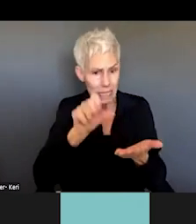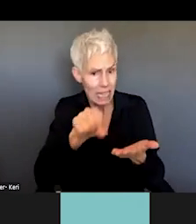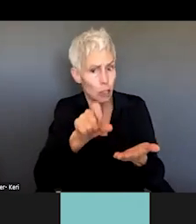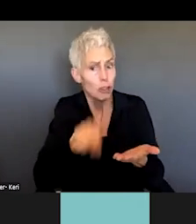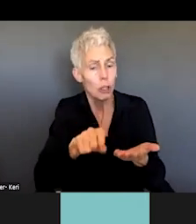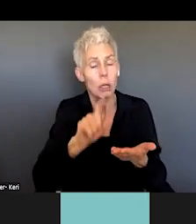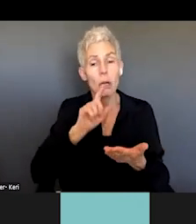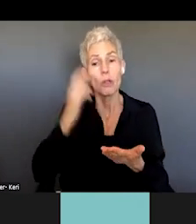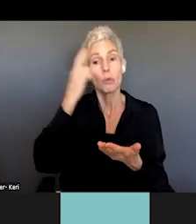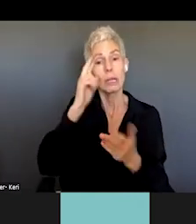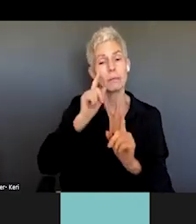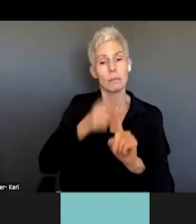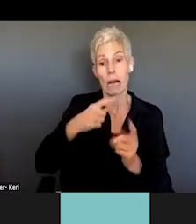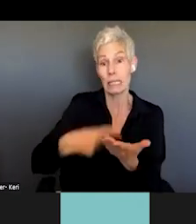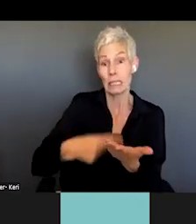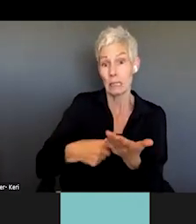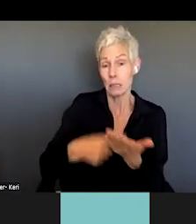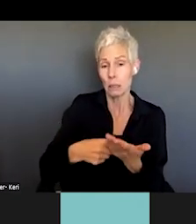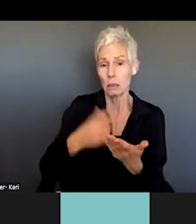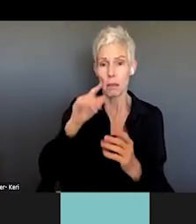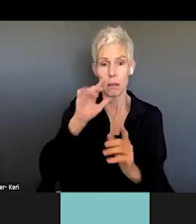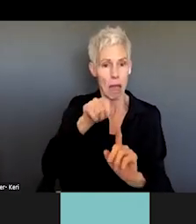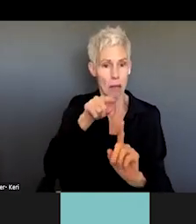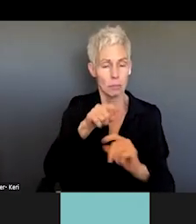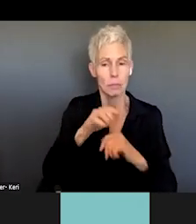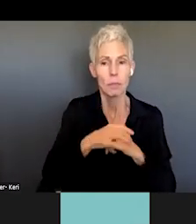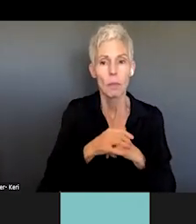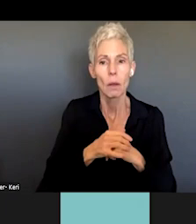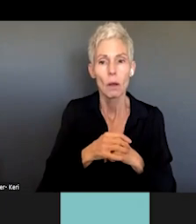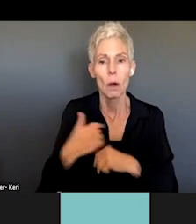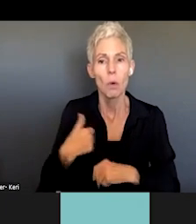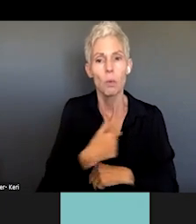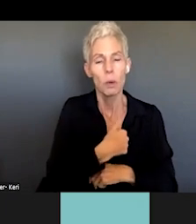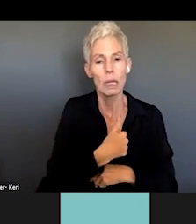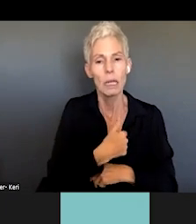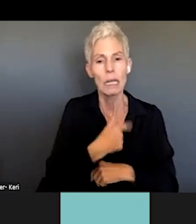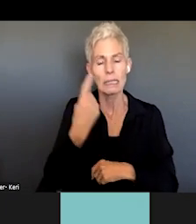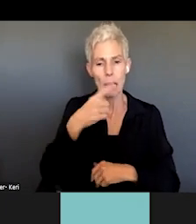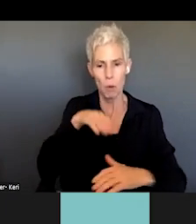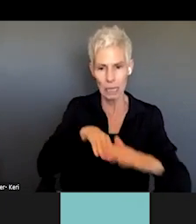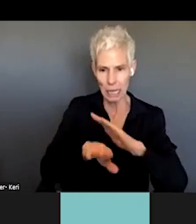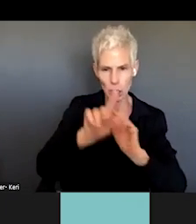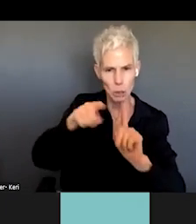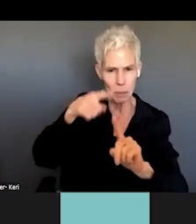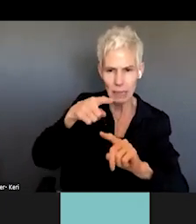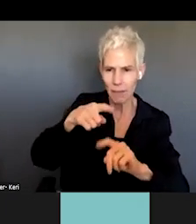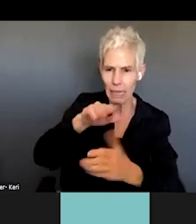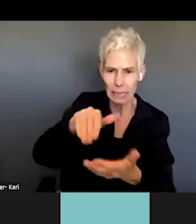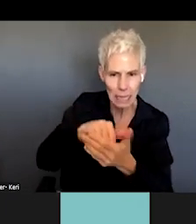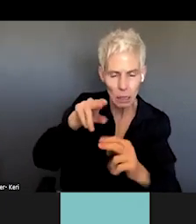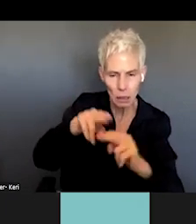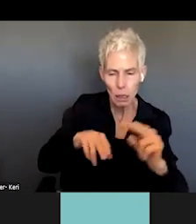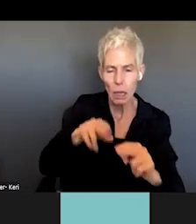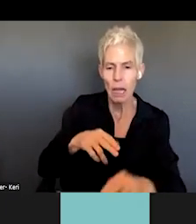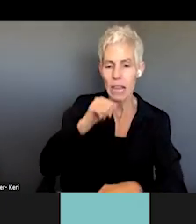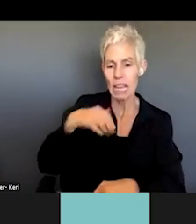for that, my argument for that is, as we have somebody coming into a facility, let's say they're on an involuntary